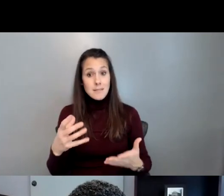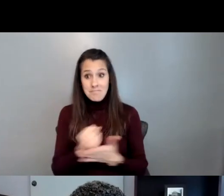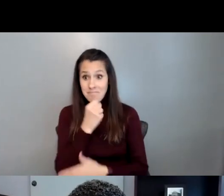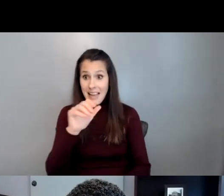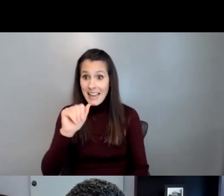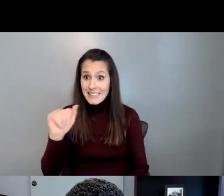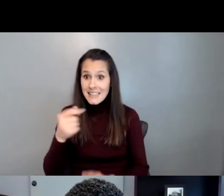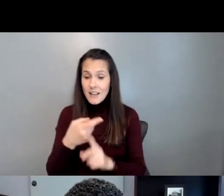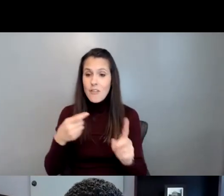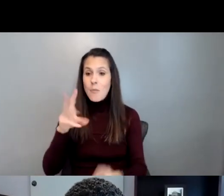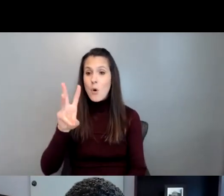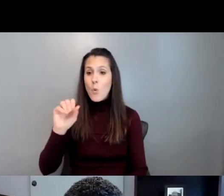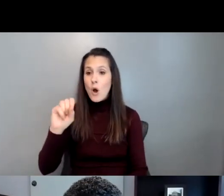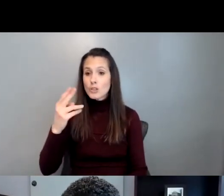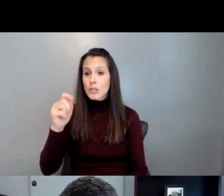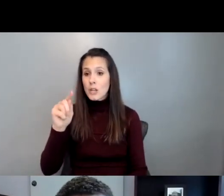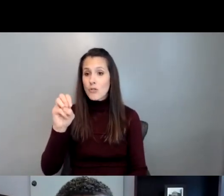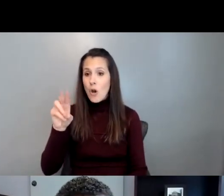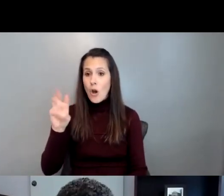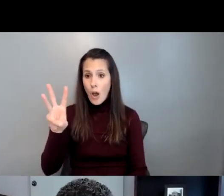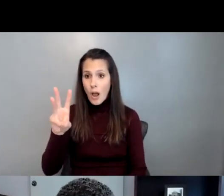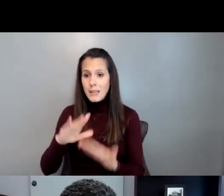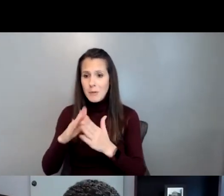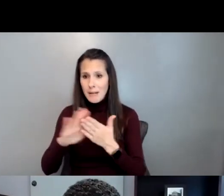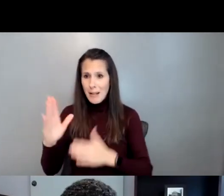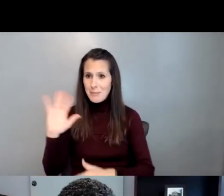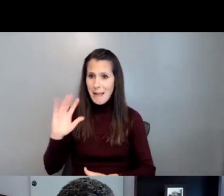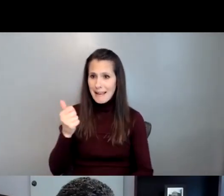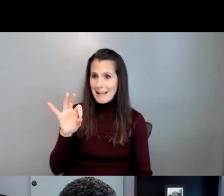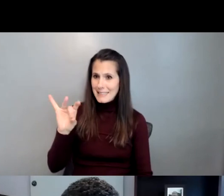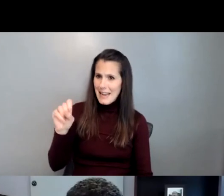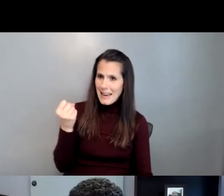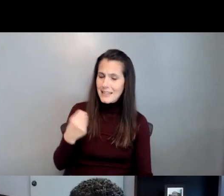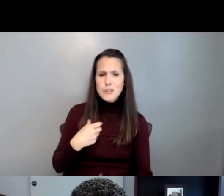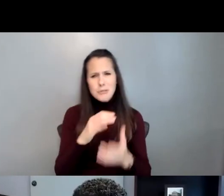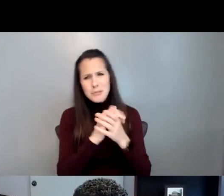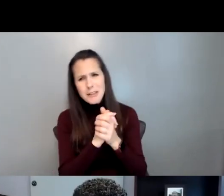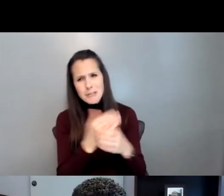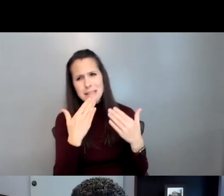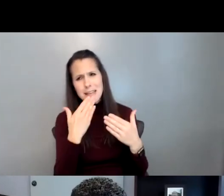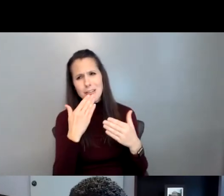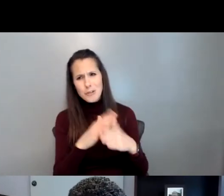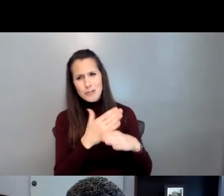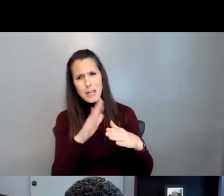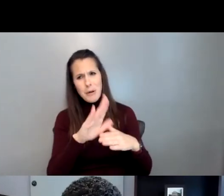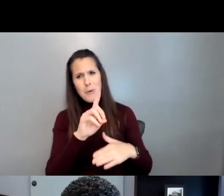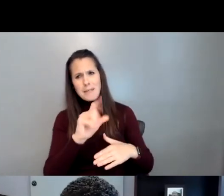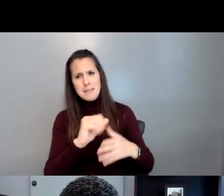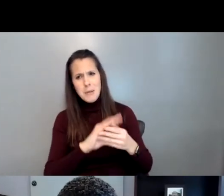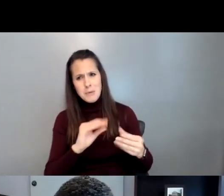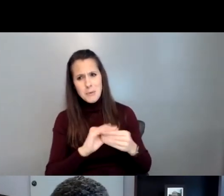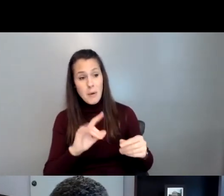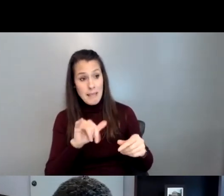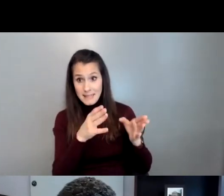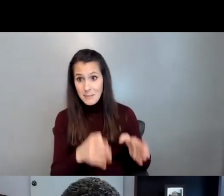from Washtenaw Community College back in the 80s. So congratulations. And thank you for sharing your own sort of disability story. This is an